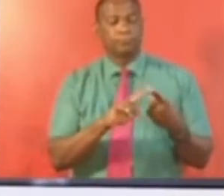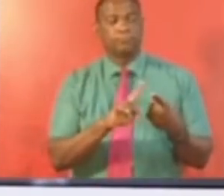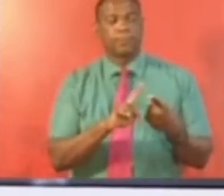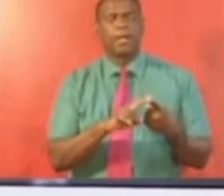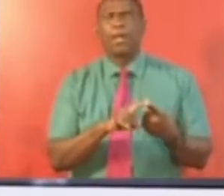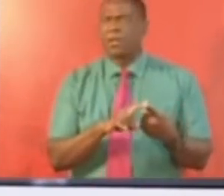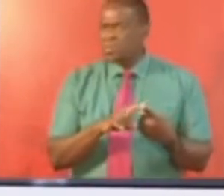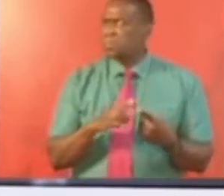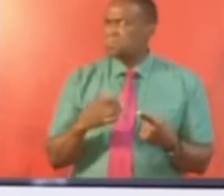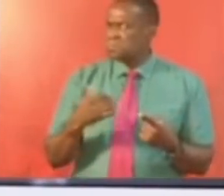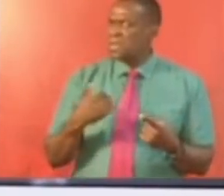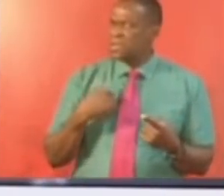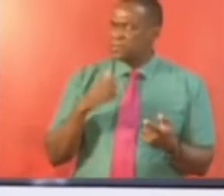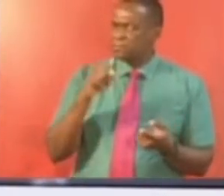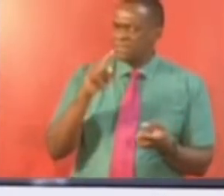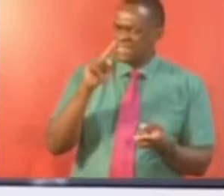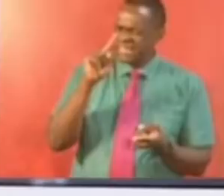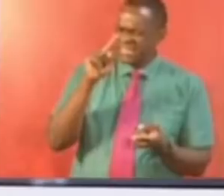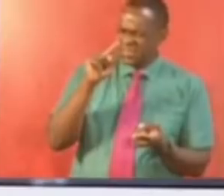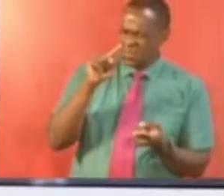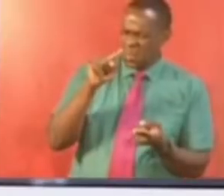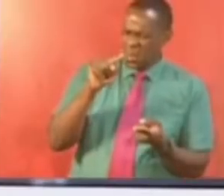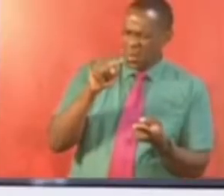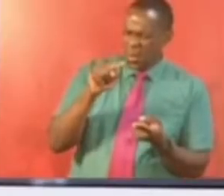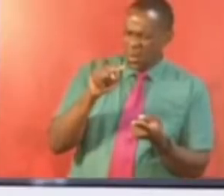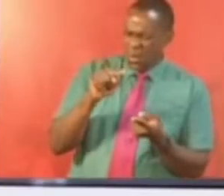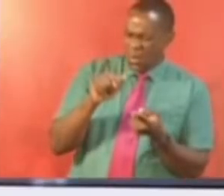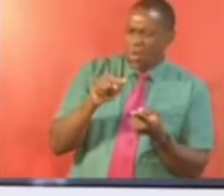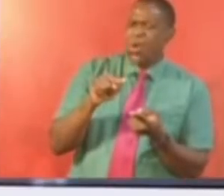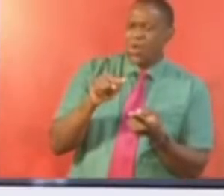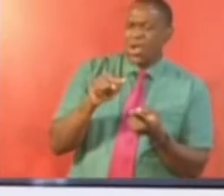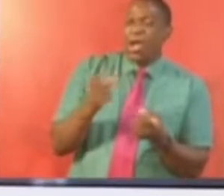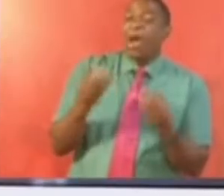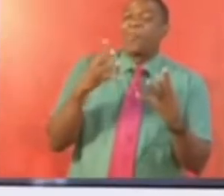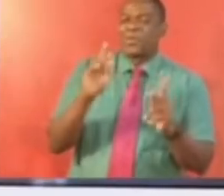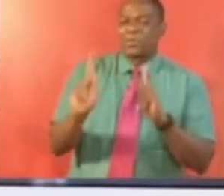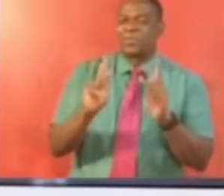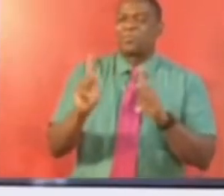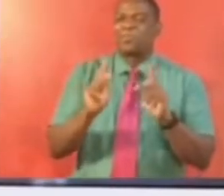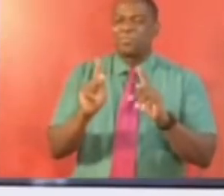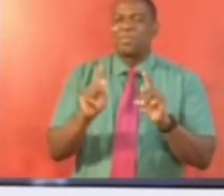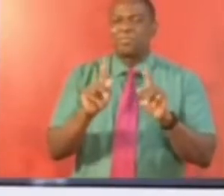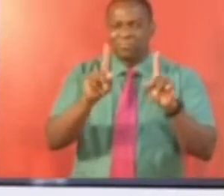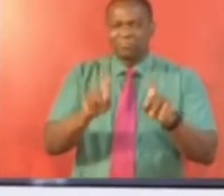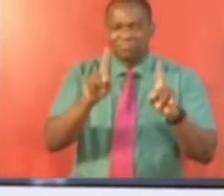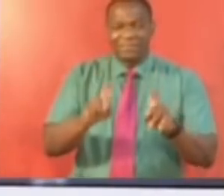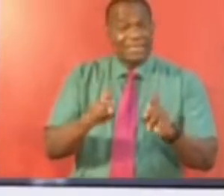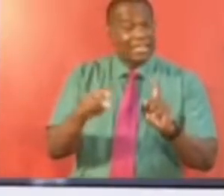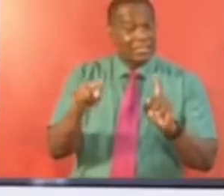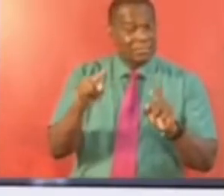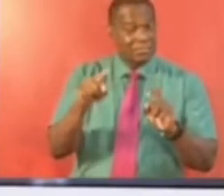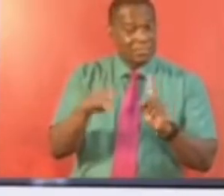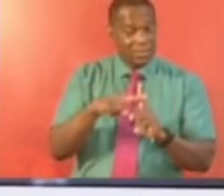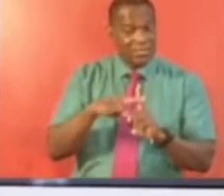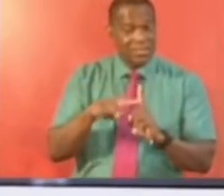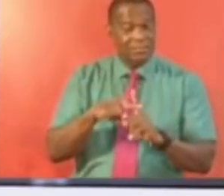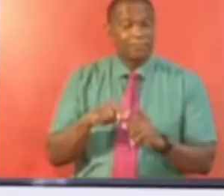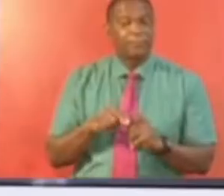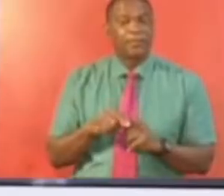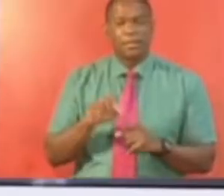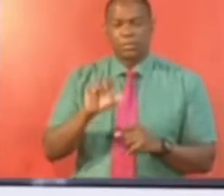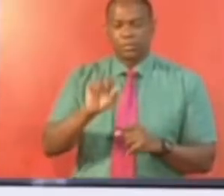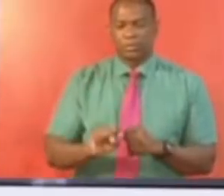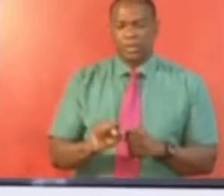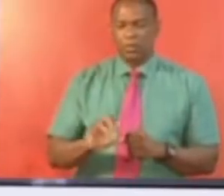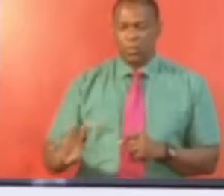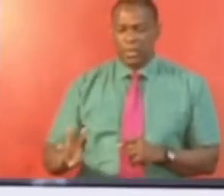being swabbed. I don't have the figures with me for the national community, but I know, for instance, for Southwest RHA, they have said to me